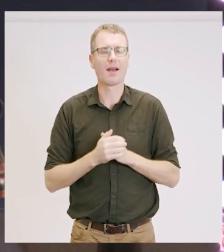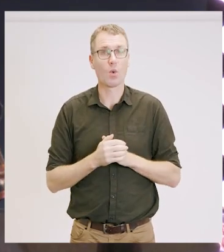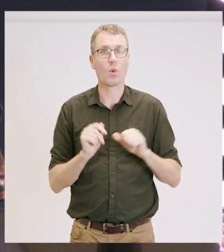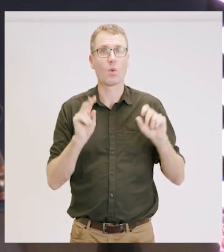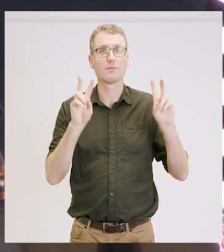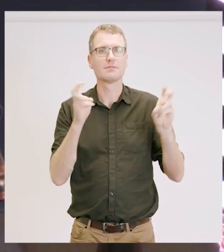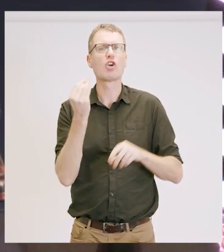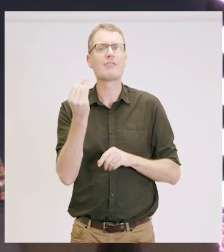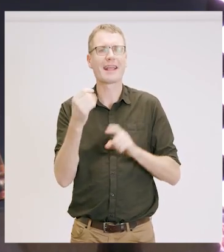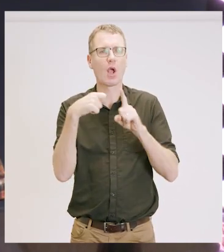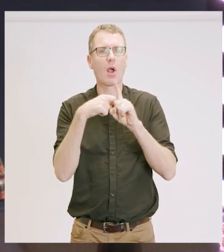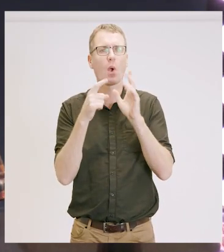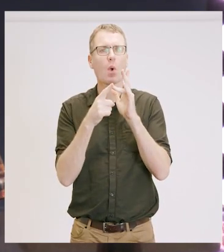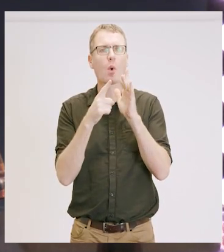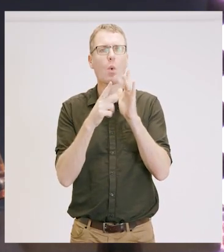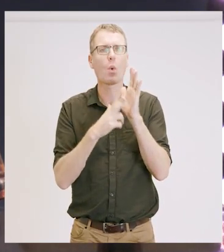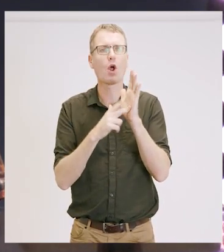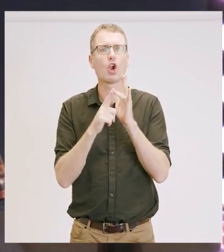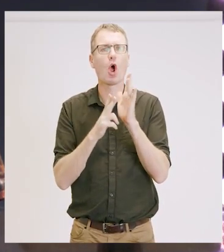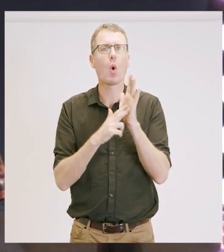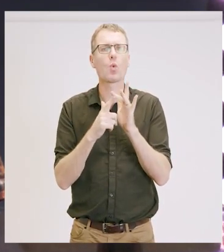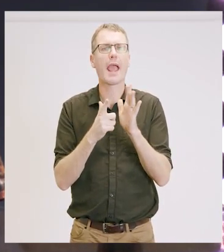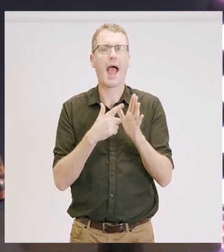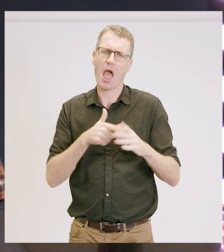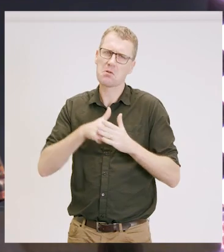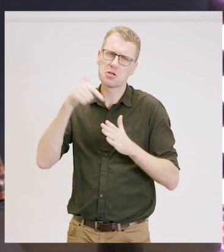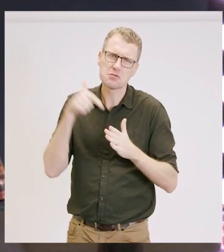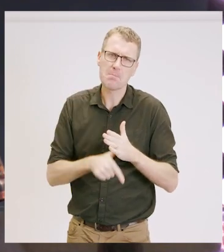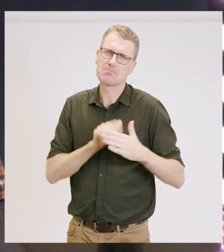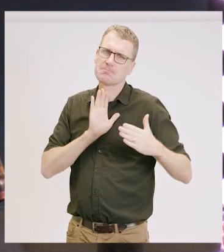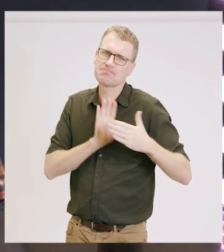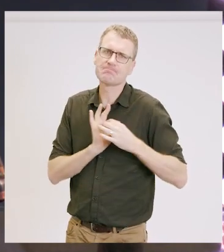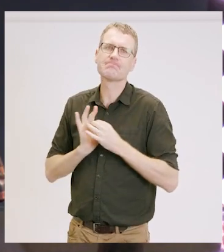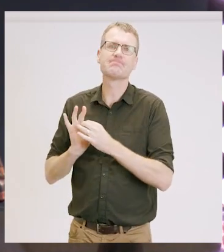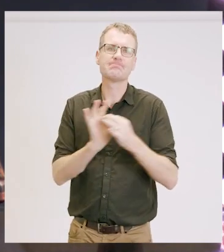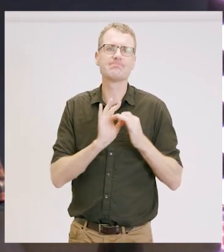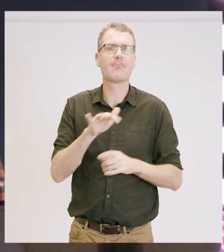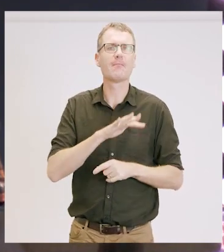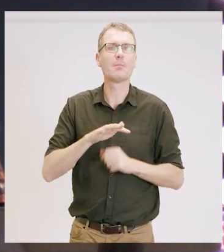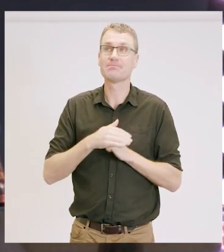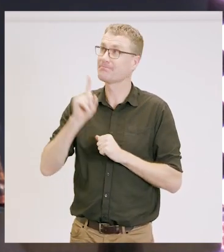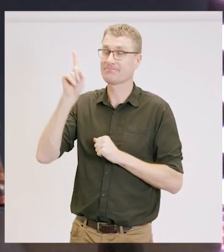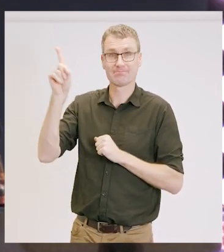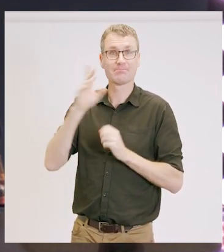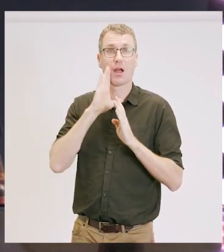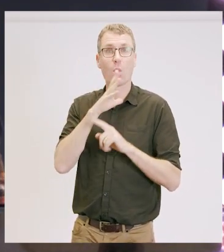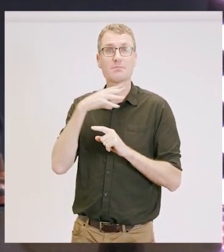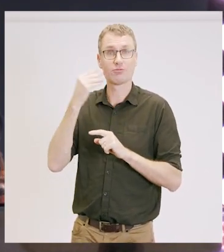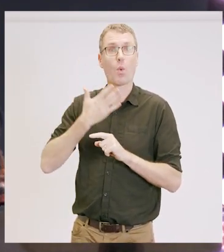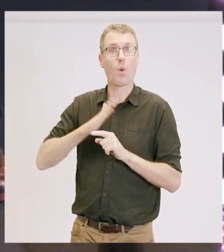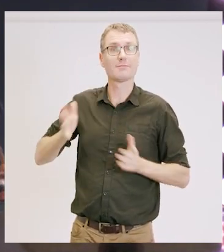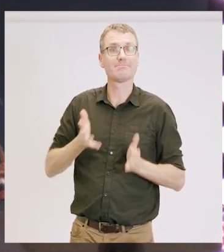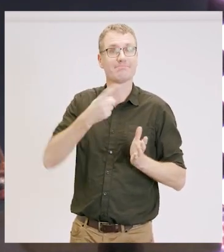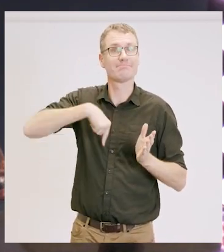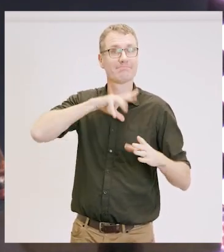So this whanangatanga, this koinonia, this deep sense of family, this is what the Holy